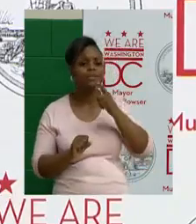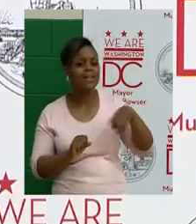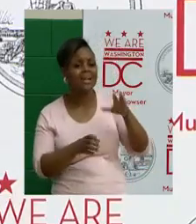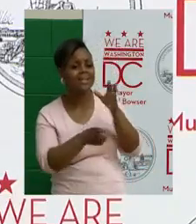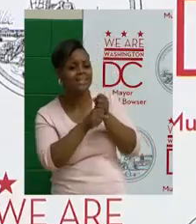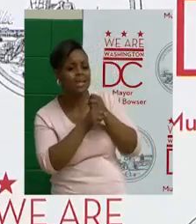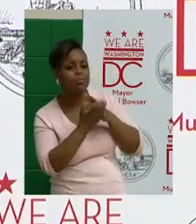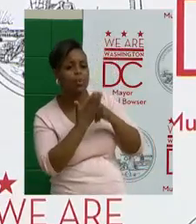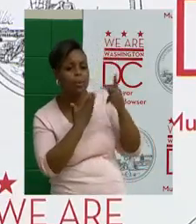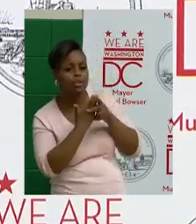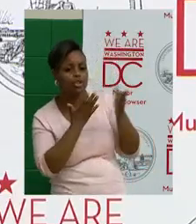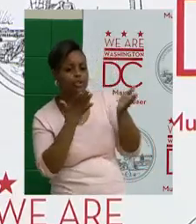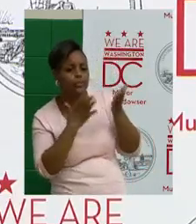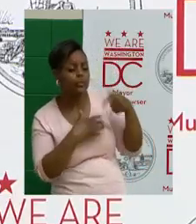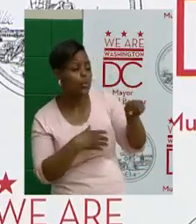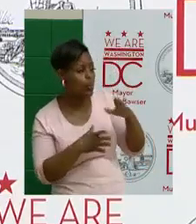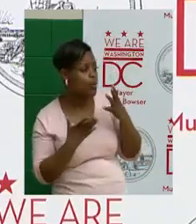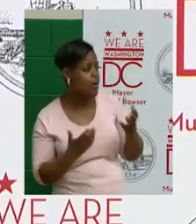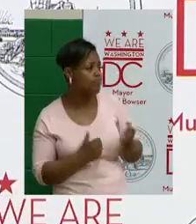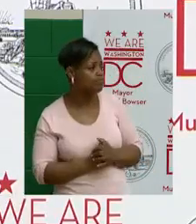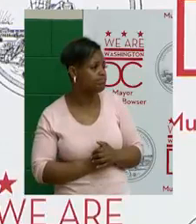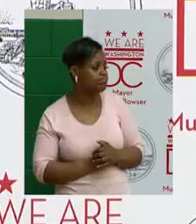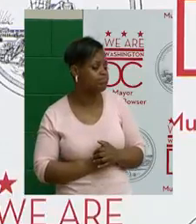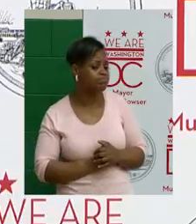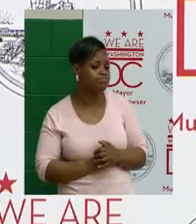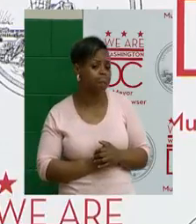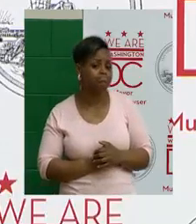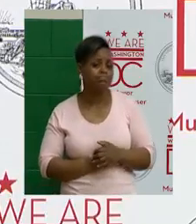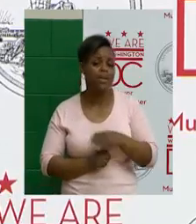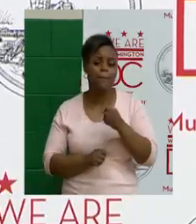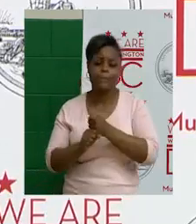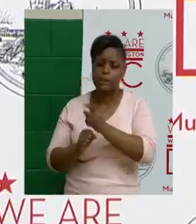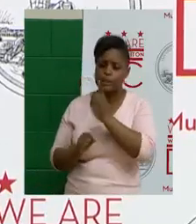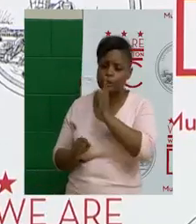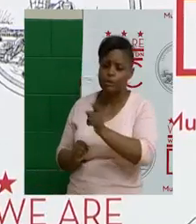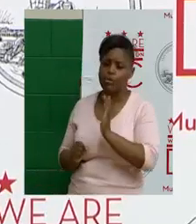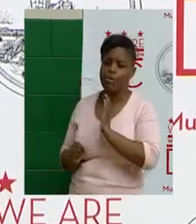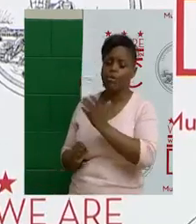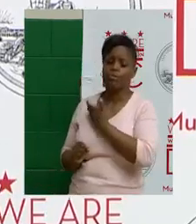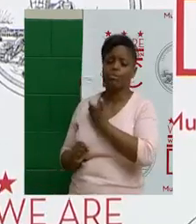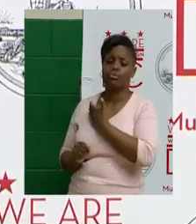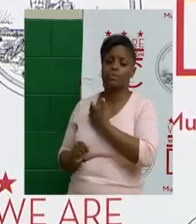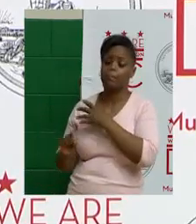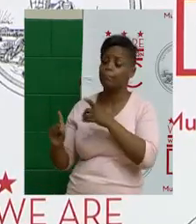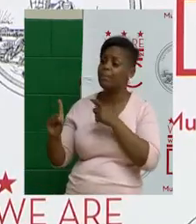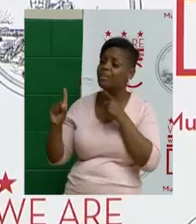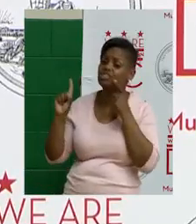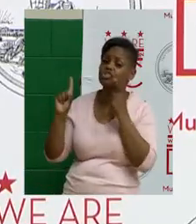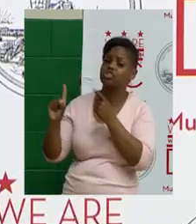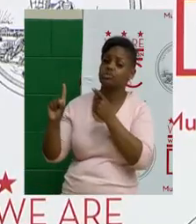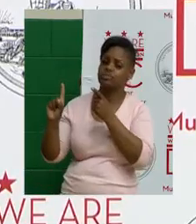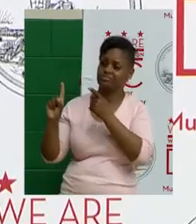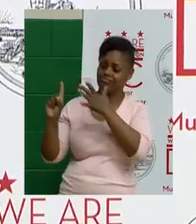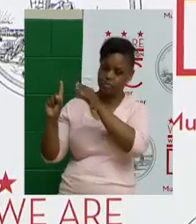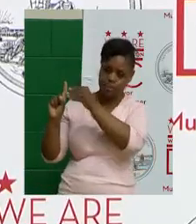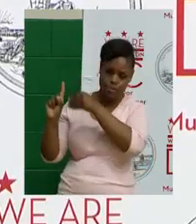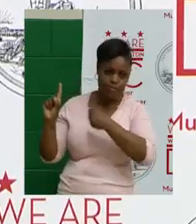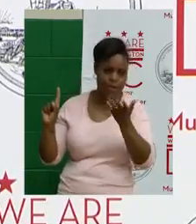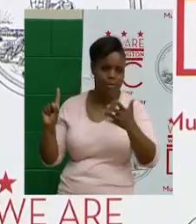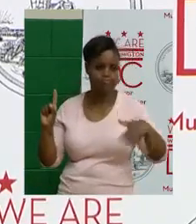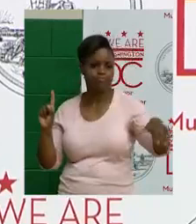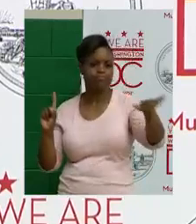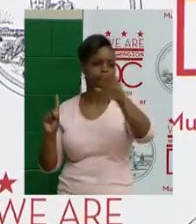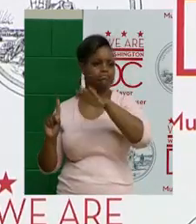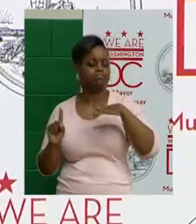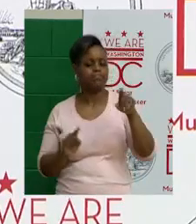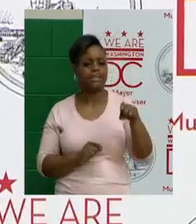you want and that are certainly that are in the vision of the mayor can be delivered to the residents of the District of Columbia. So with that, I'm going to turn it